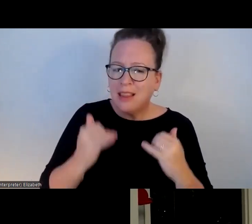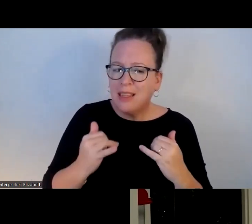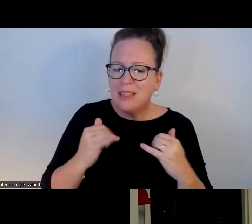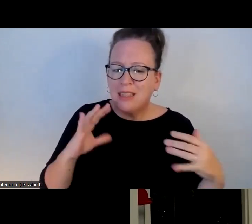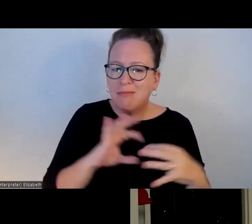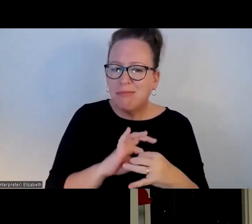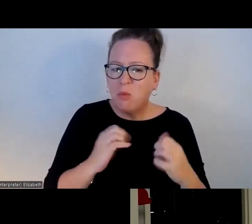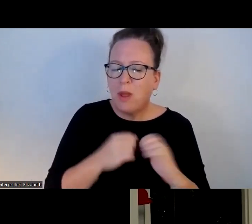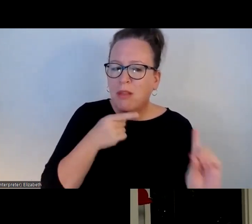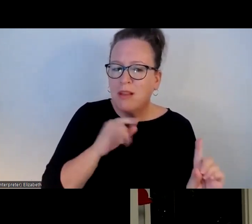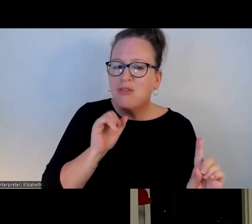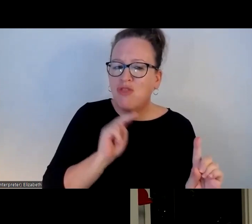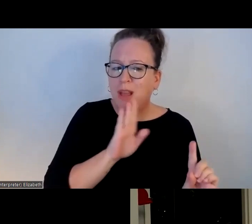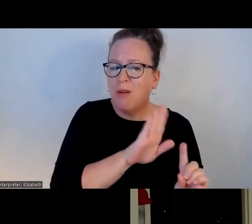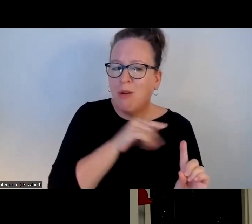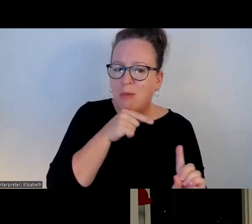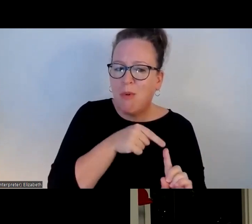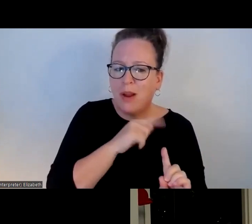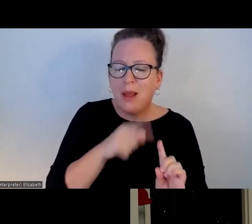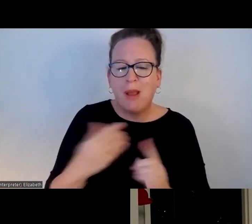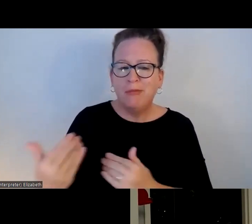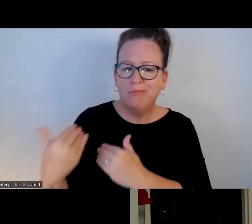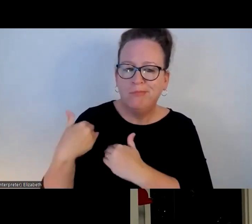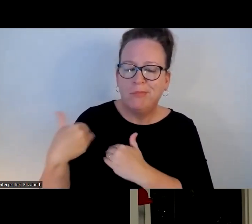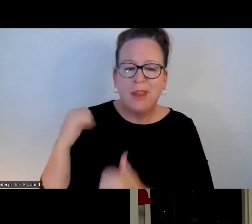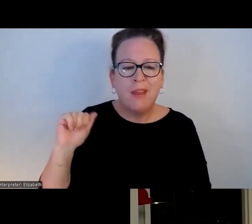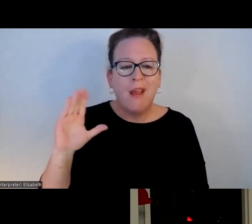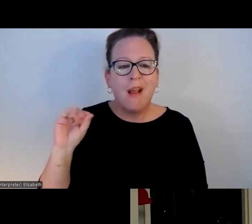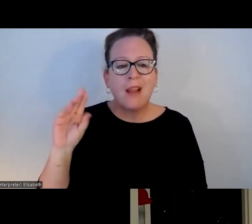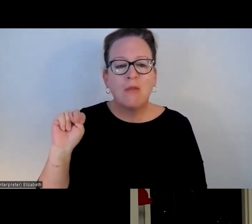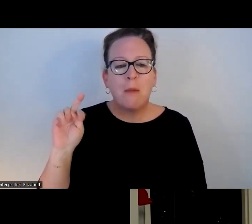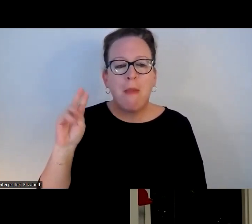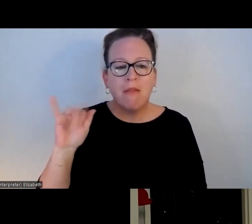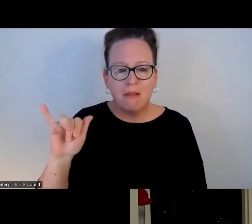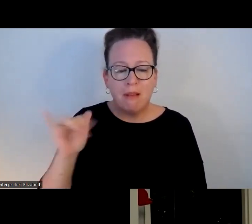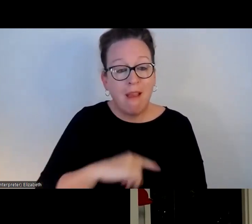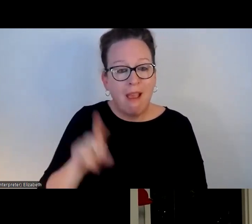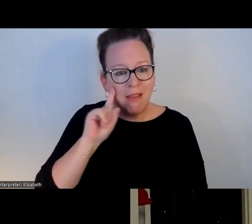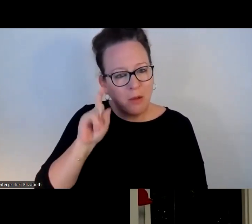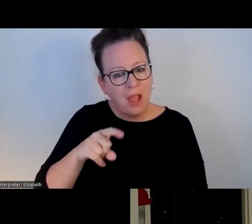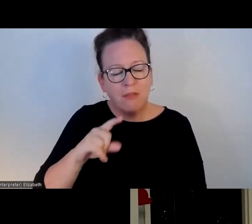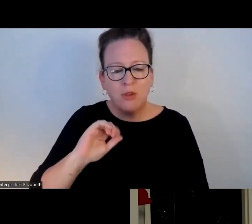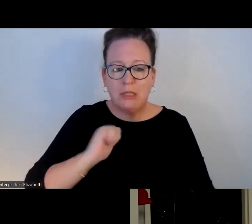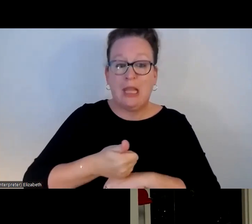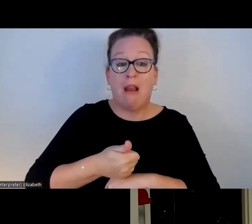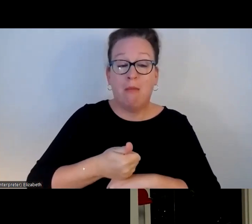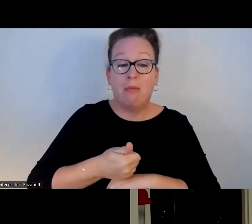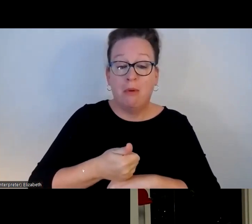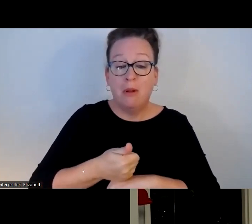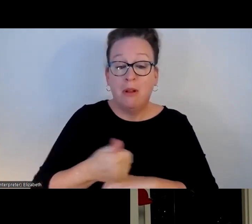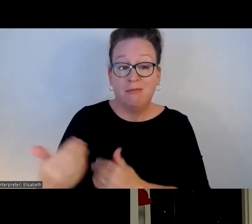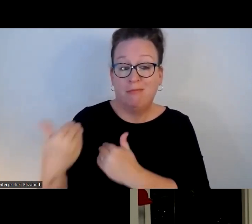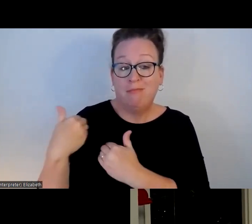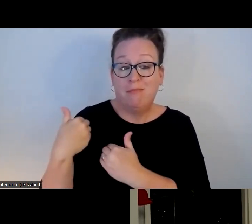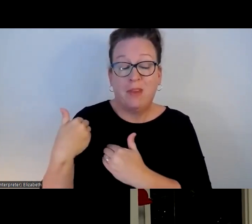Jen's point about an accountability structure. So I think we have to kind of create one, at least in terms of staying on top of what